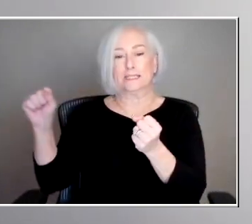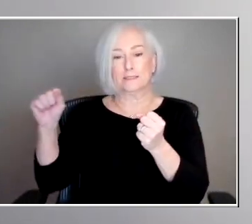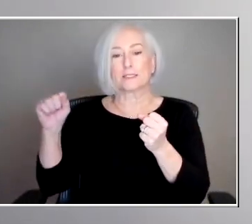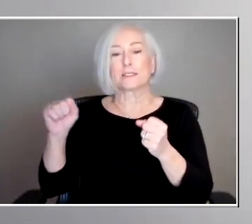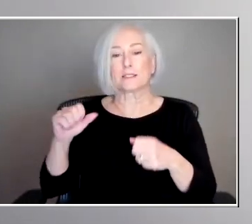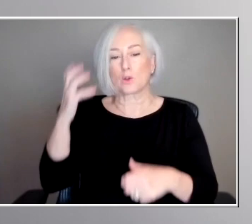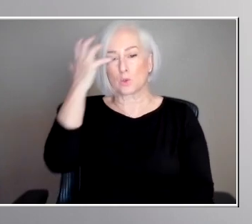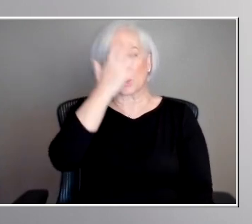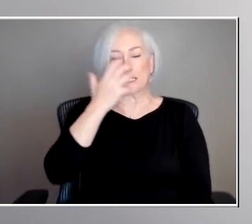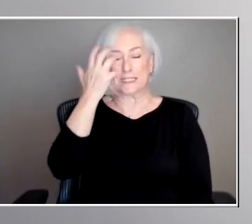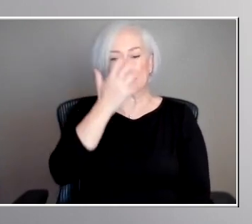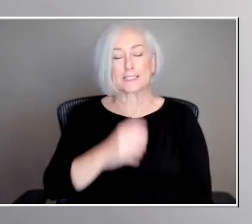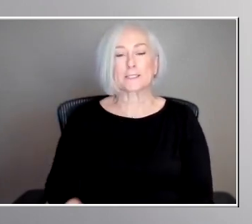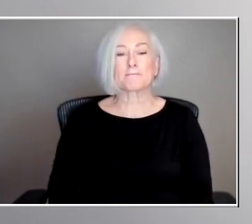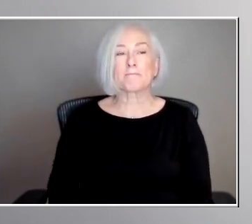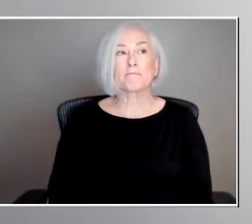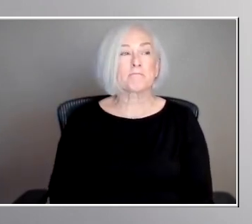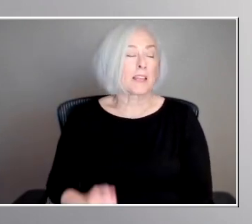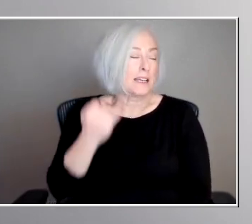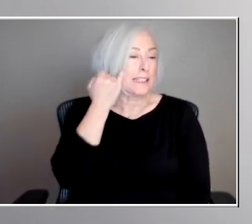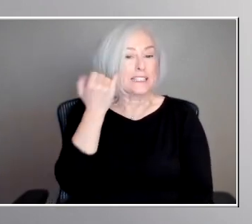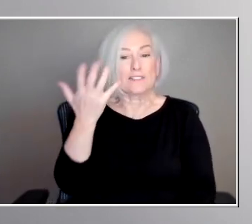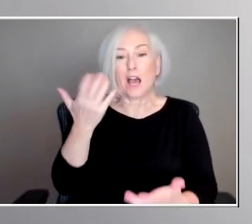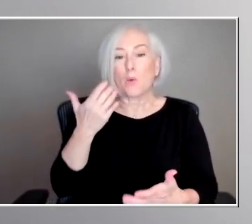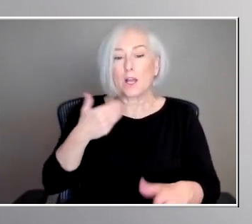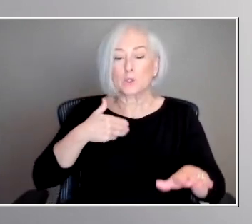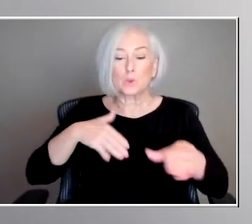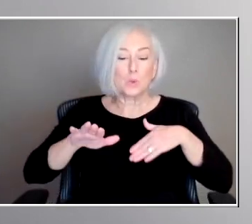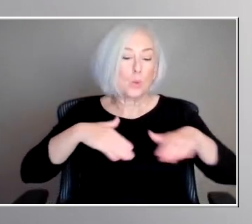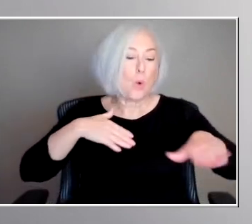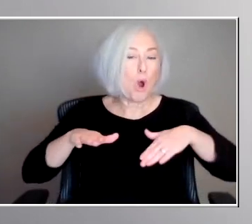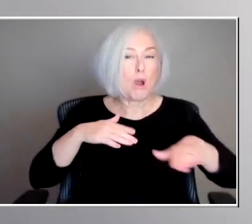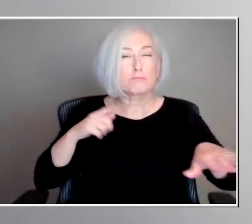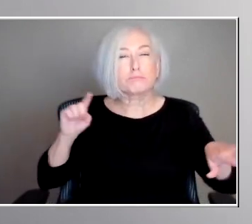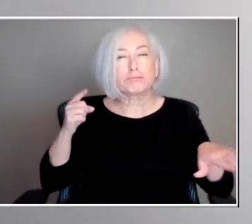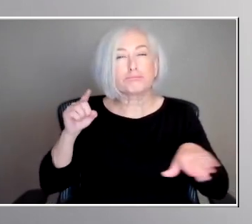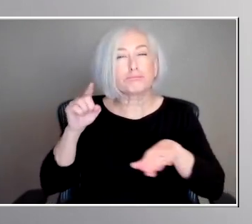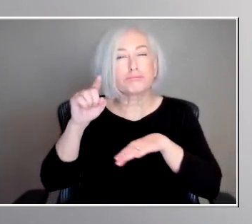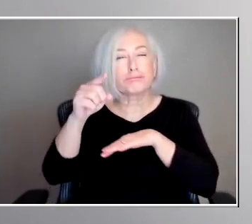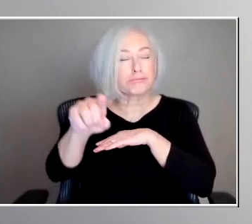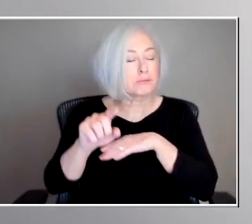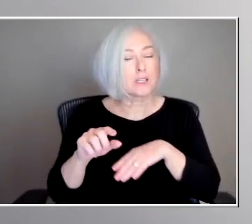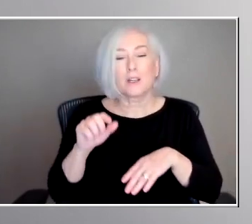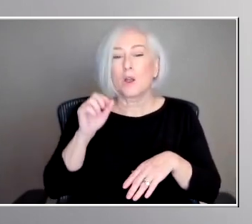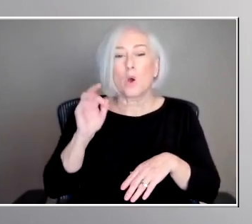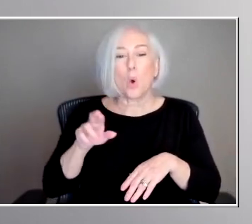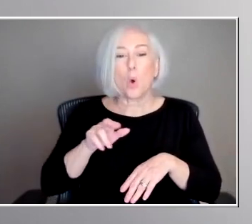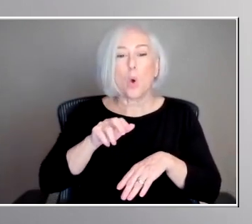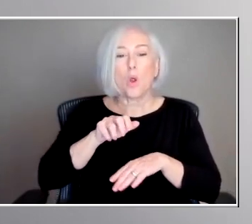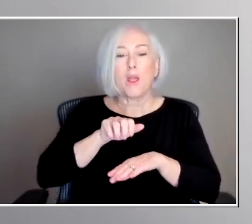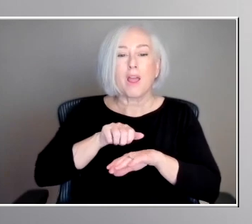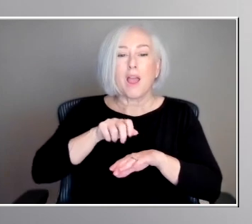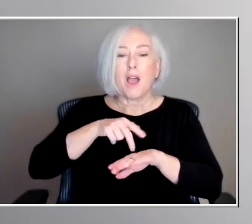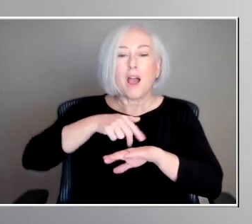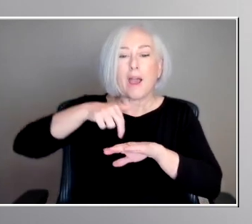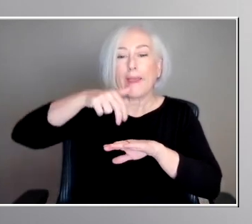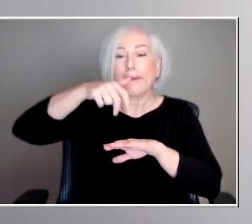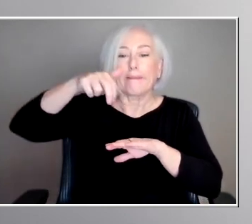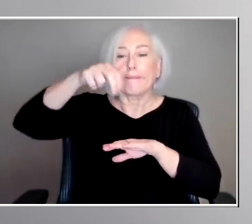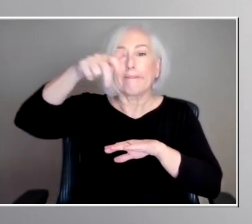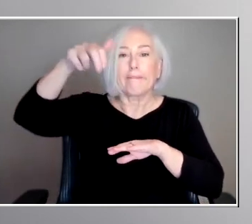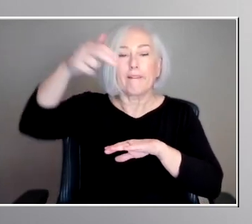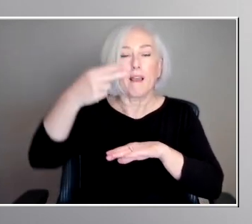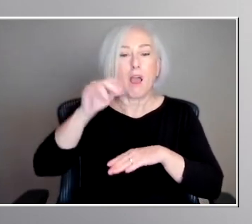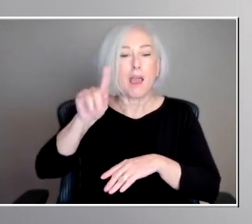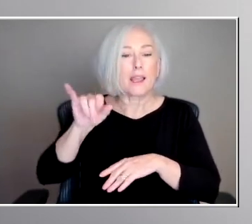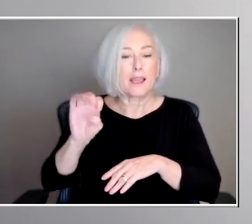something like go for a long walk or go hiking, which is something I enjoy, I have to make sure that I'm choosing a trail that has places